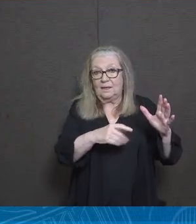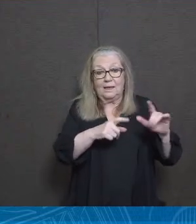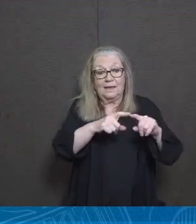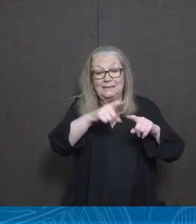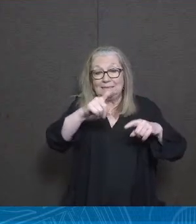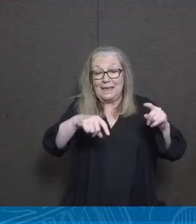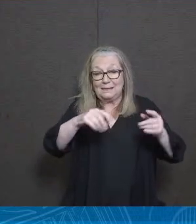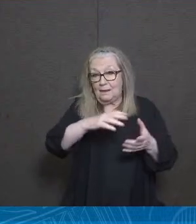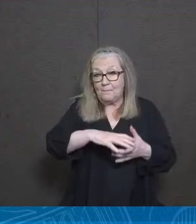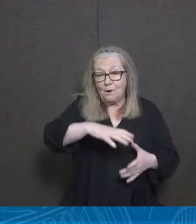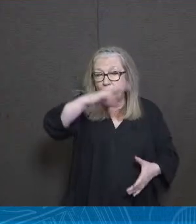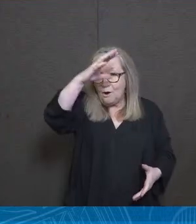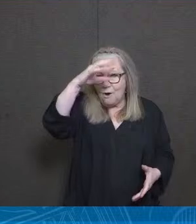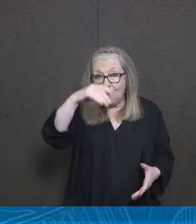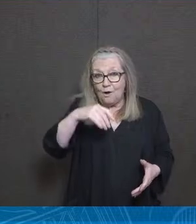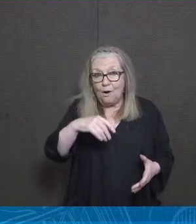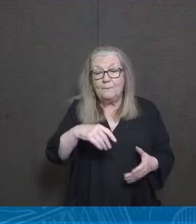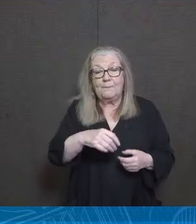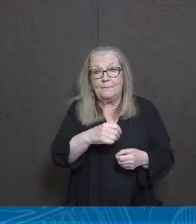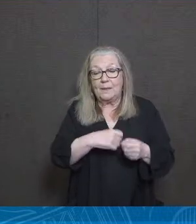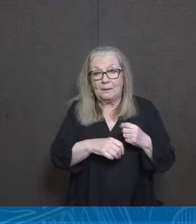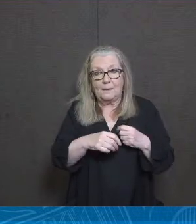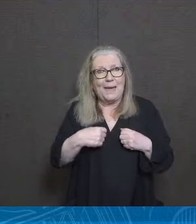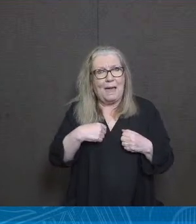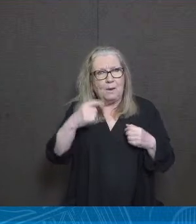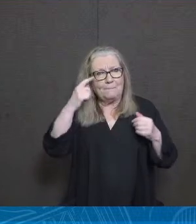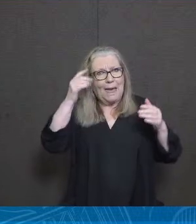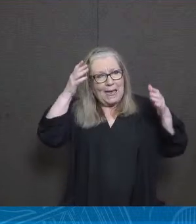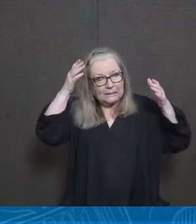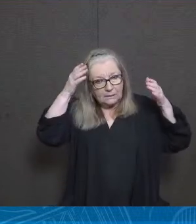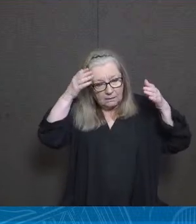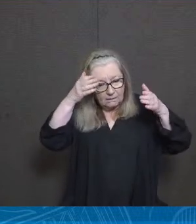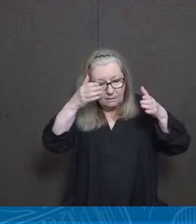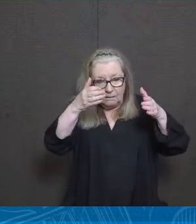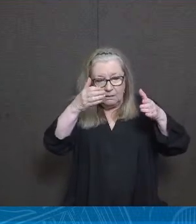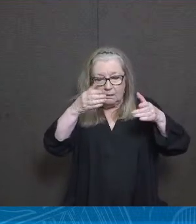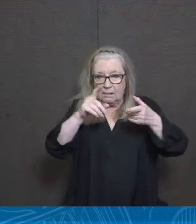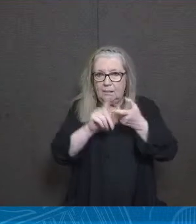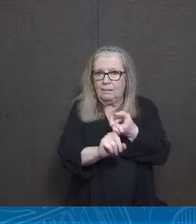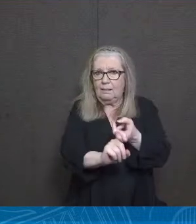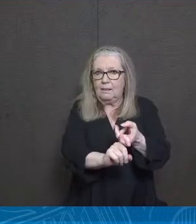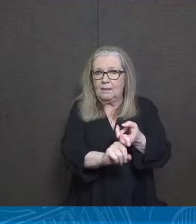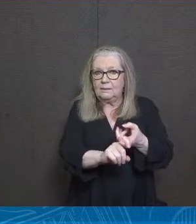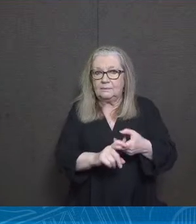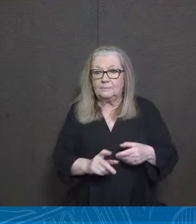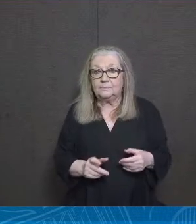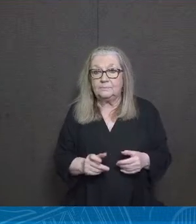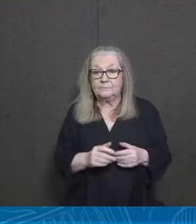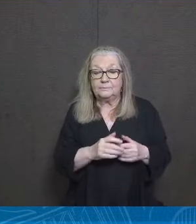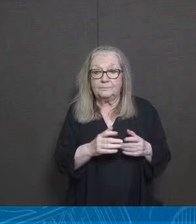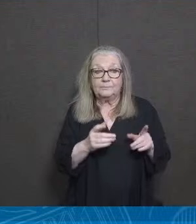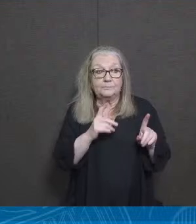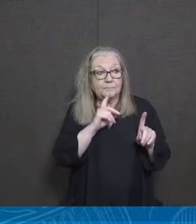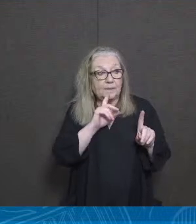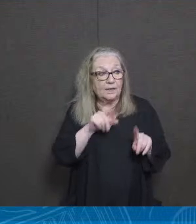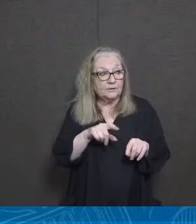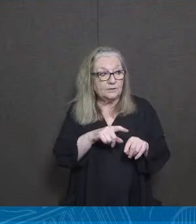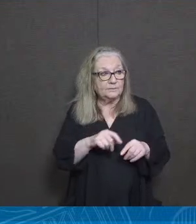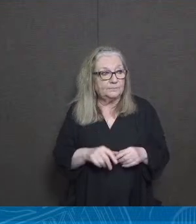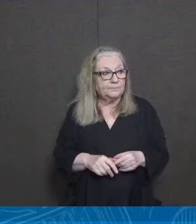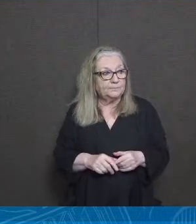an environmental mindset when we use AI? So anyone wants to answer that? So Ferry?